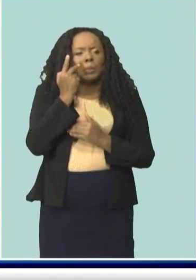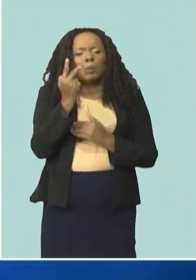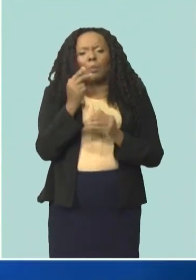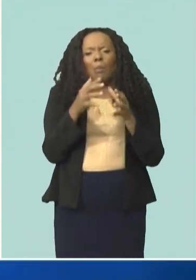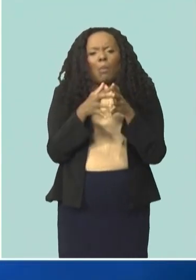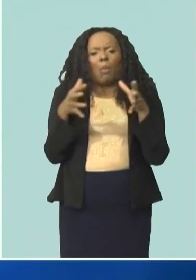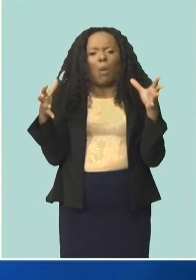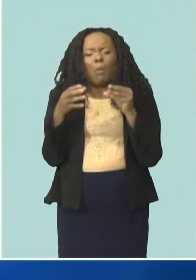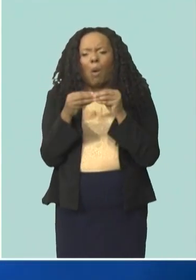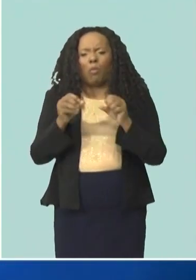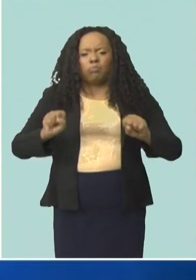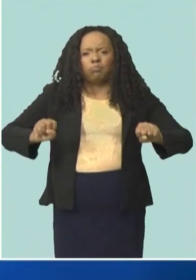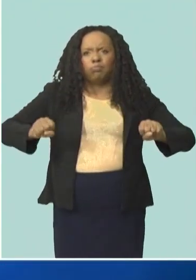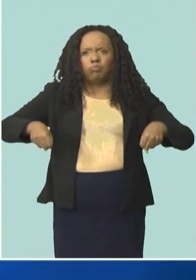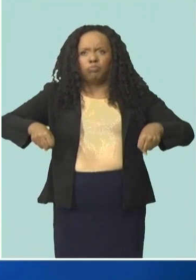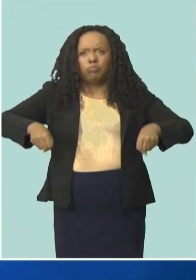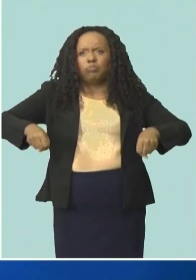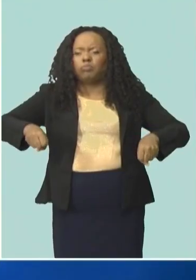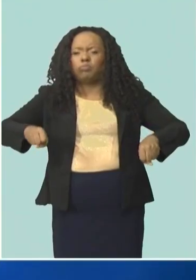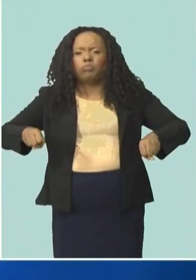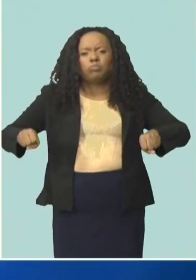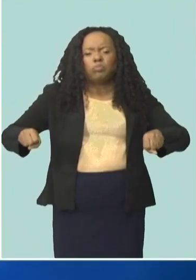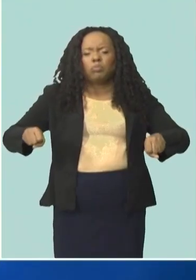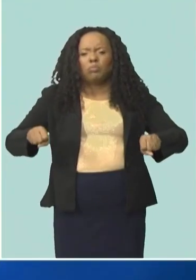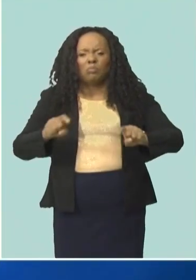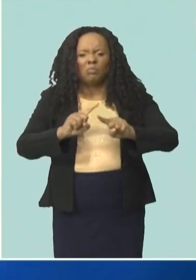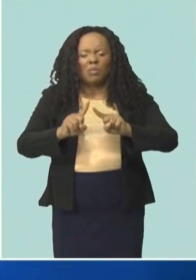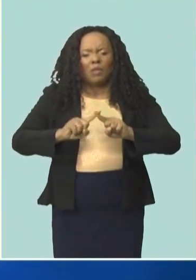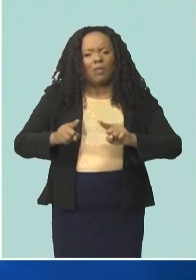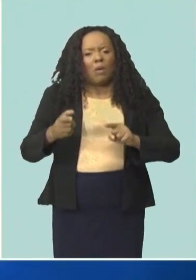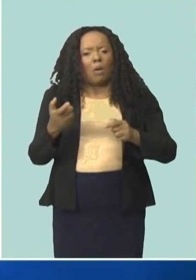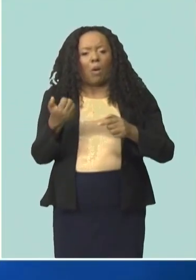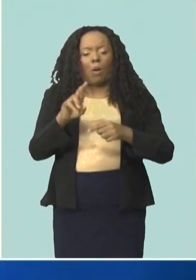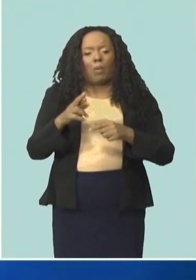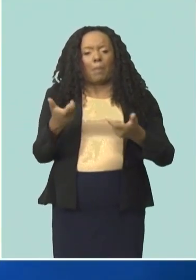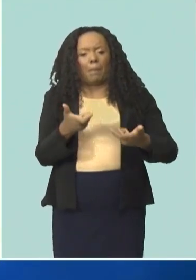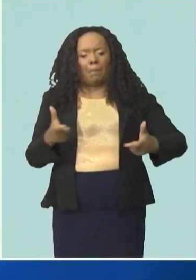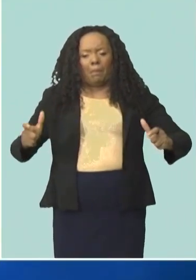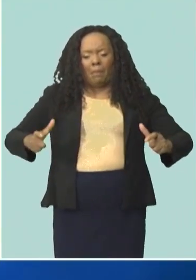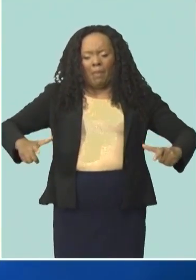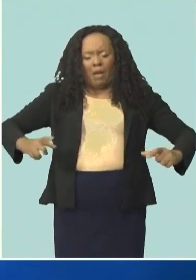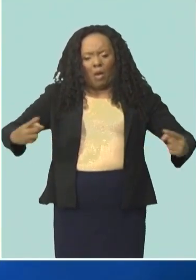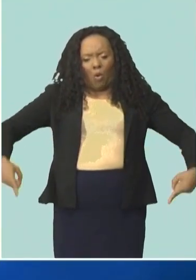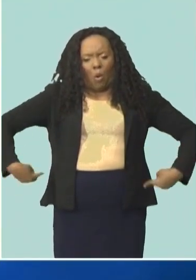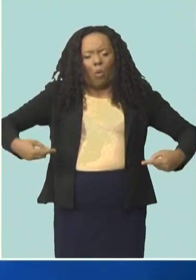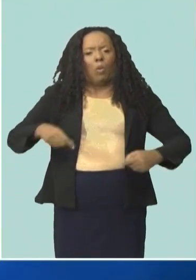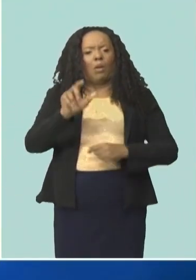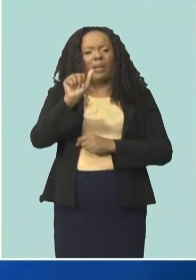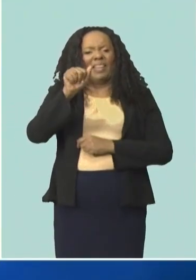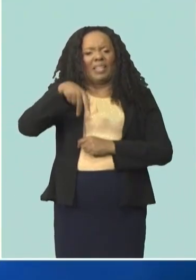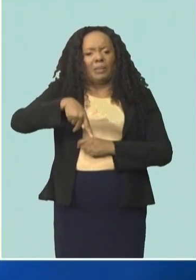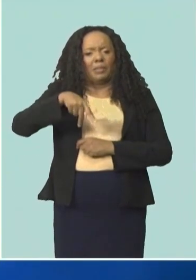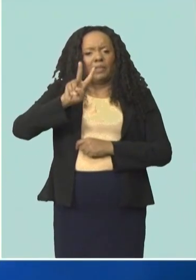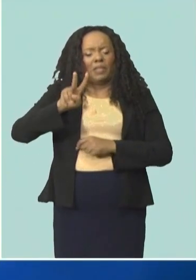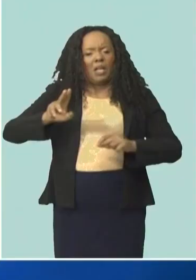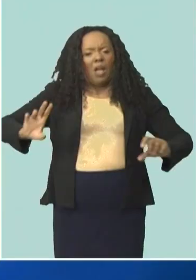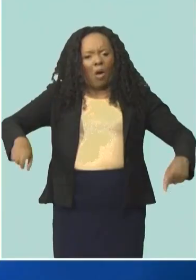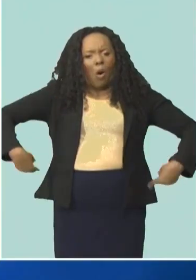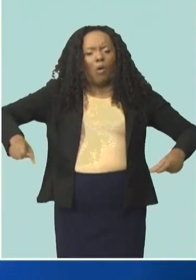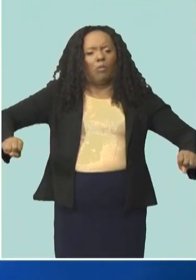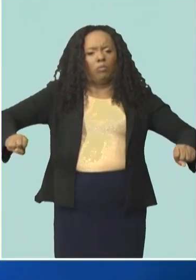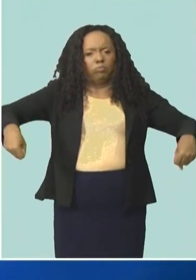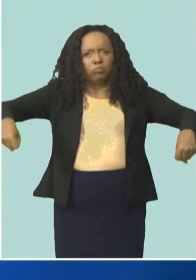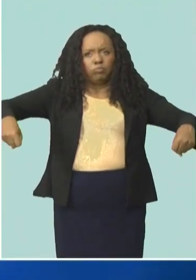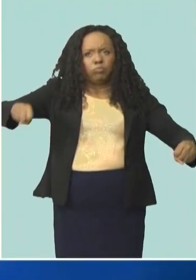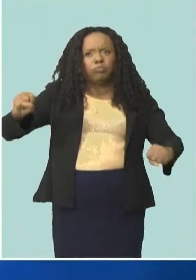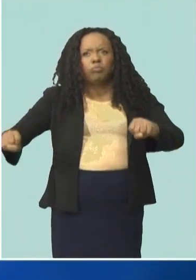these motorcycles and ATVs on the streets. And our efforts